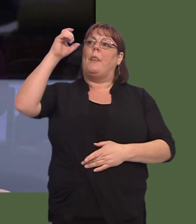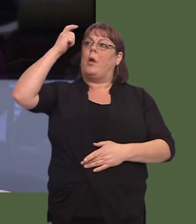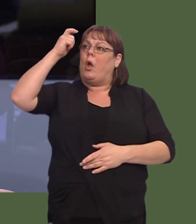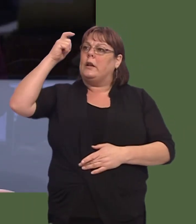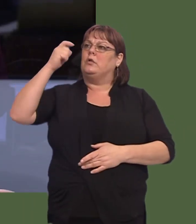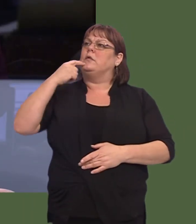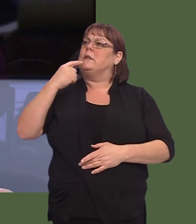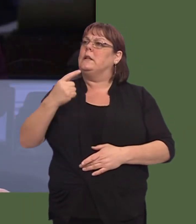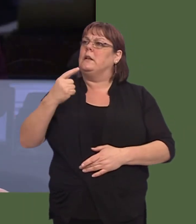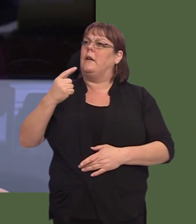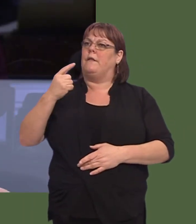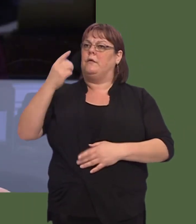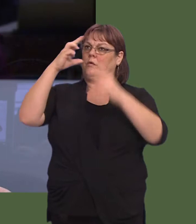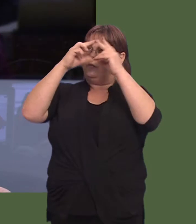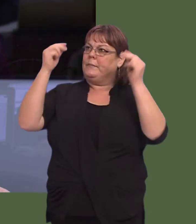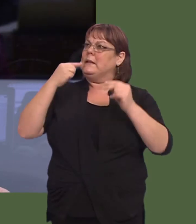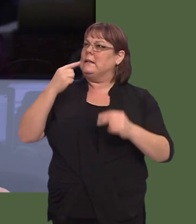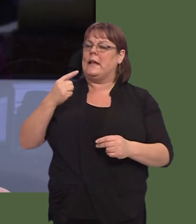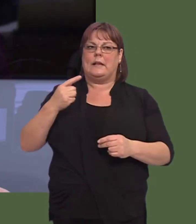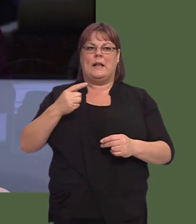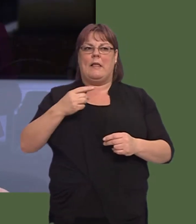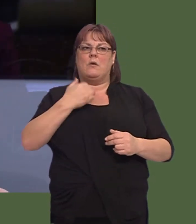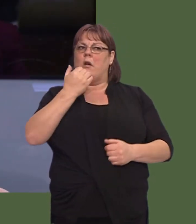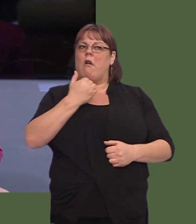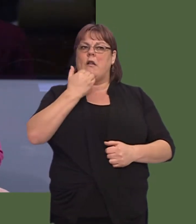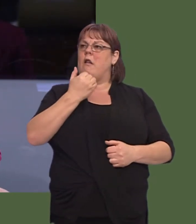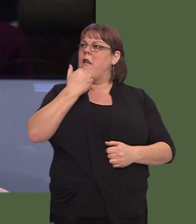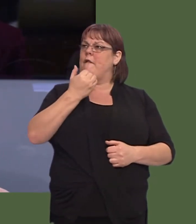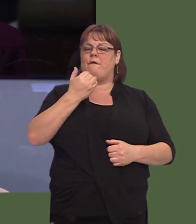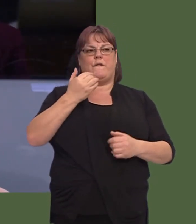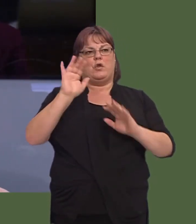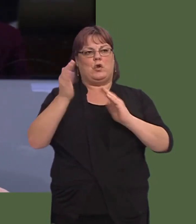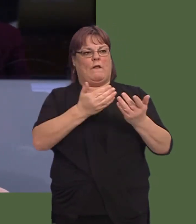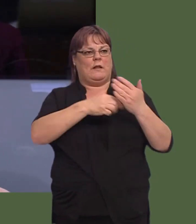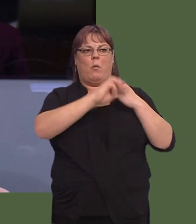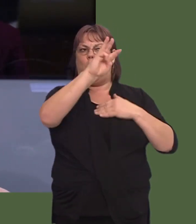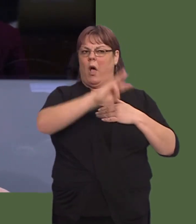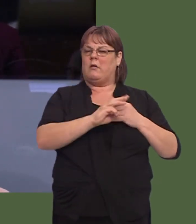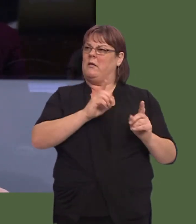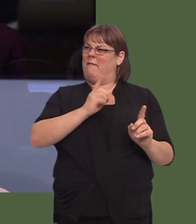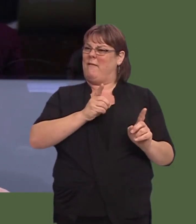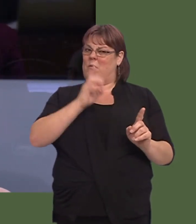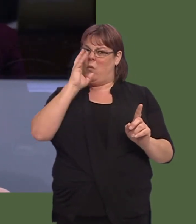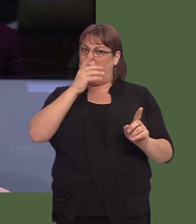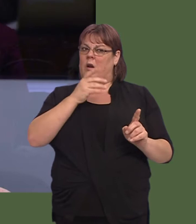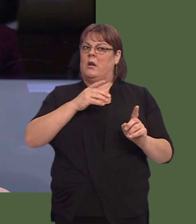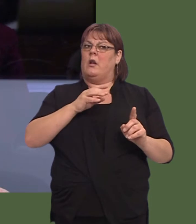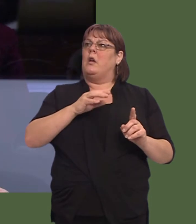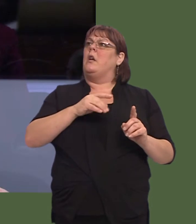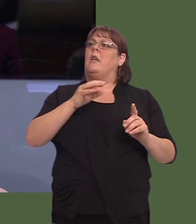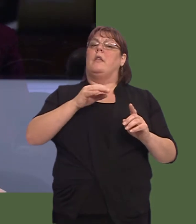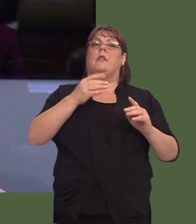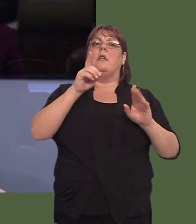there has always been a shortfall of perinatal mental health services in Wales, and that is a worry. The recent report of the Children, Young People